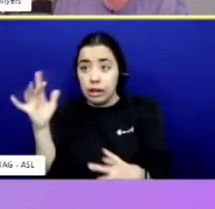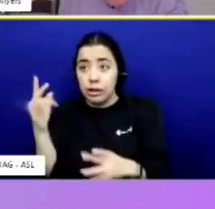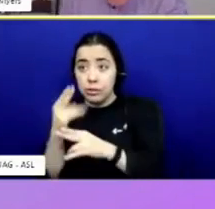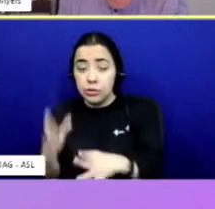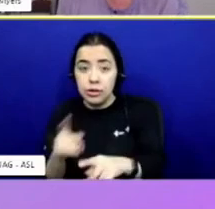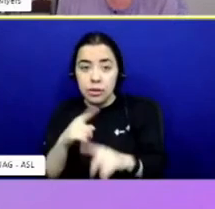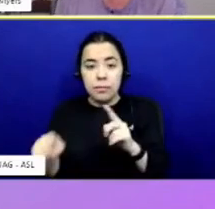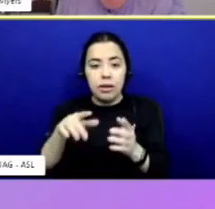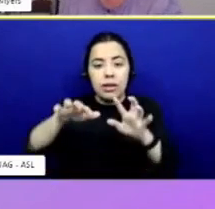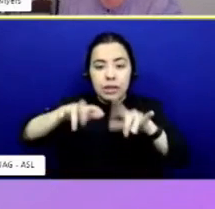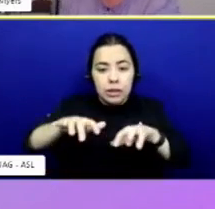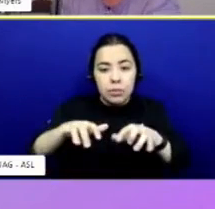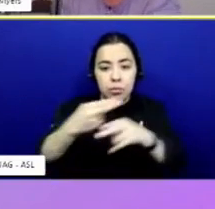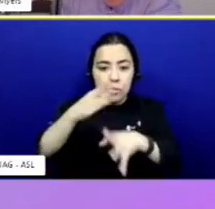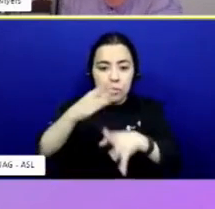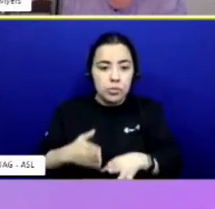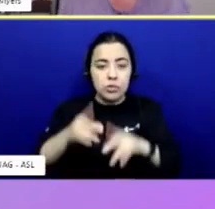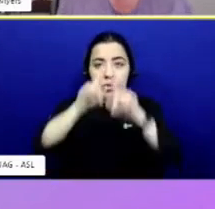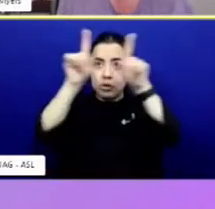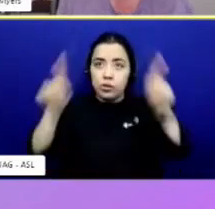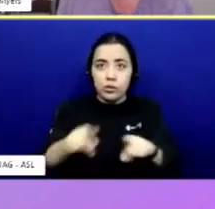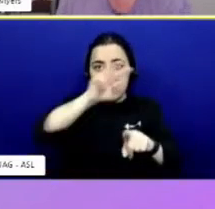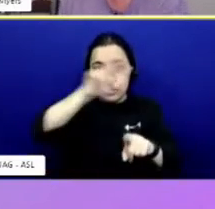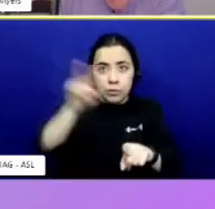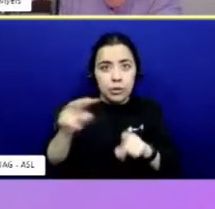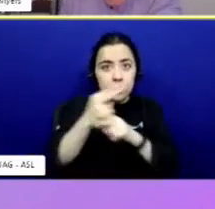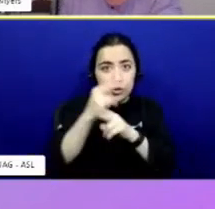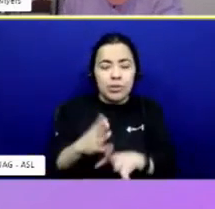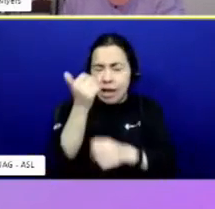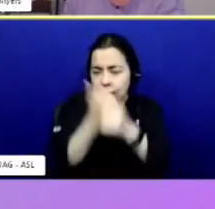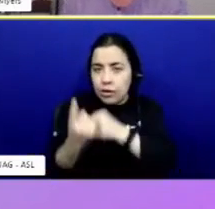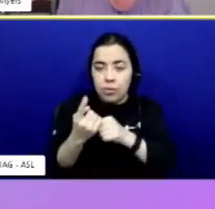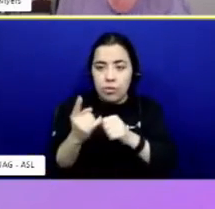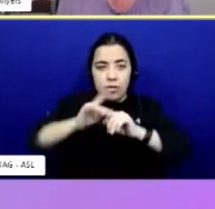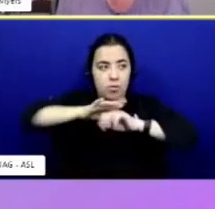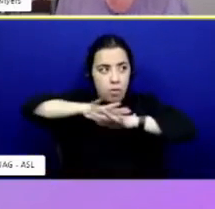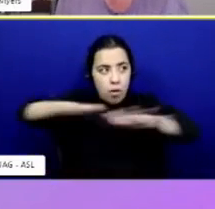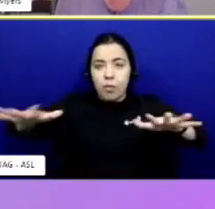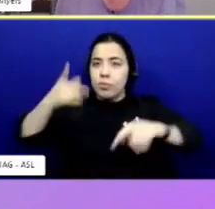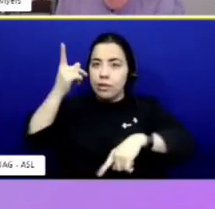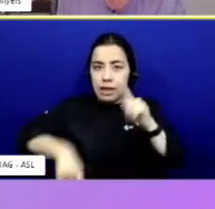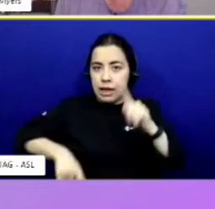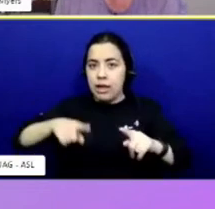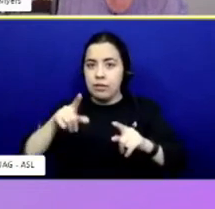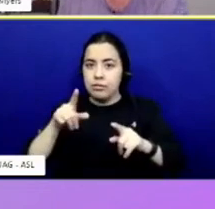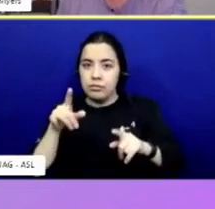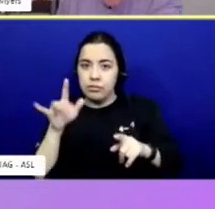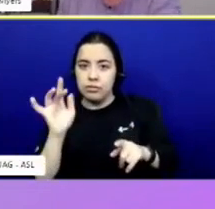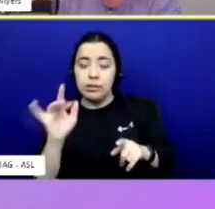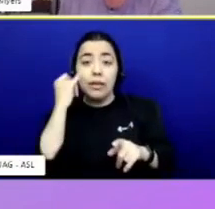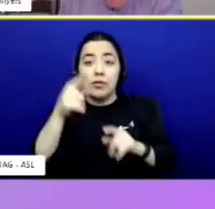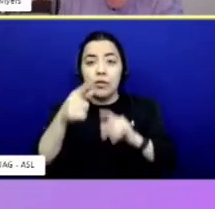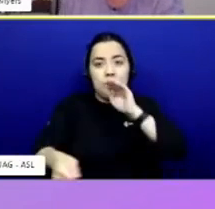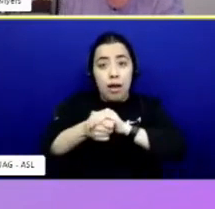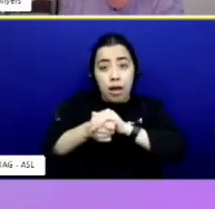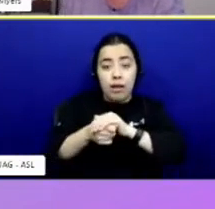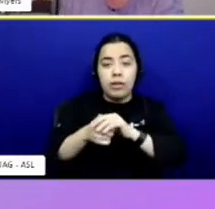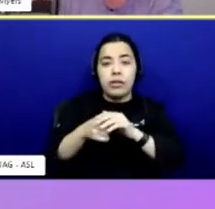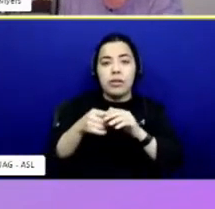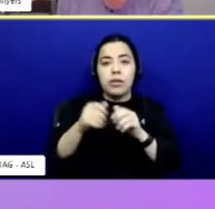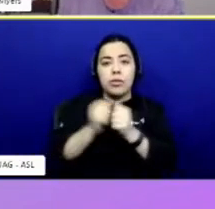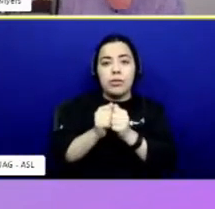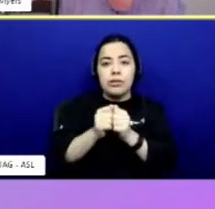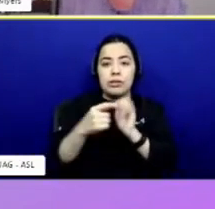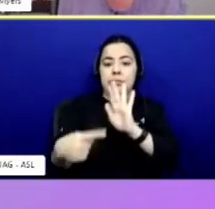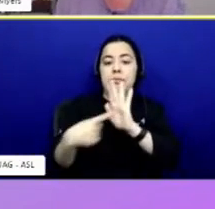keyboard users, screen reader users, anyone, right? If you hide content with display none, no one should get